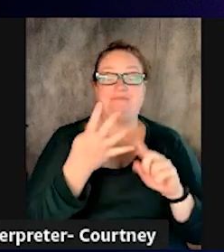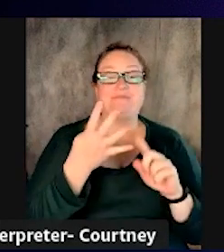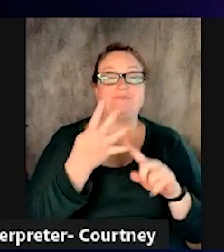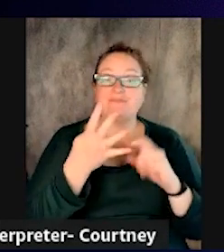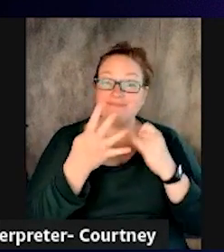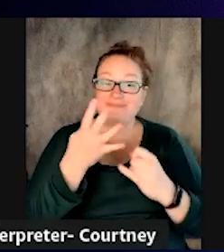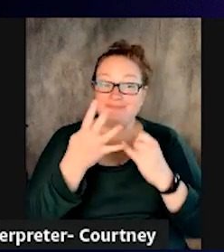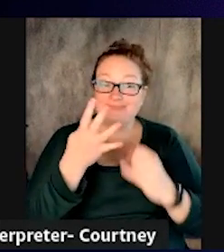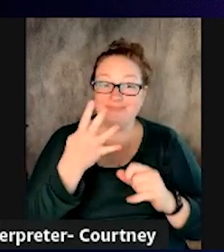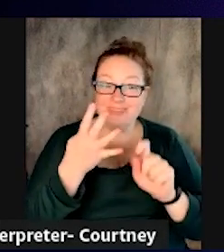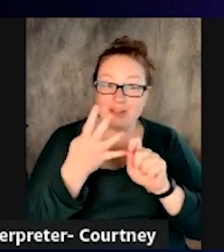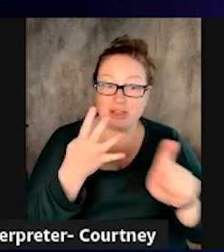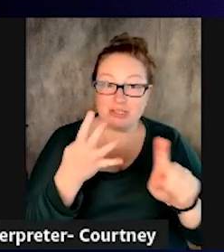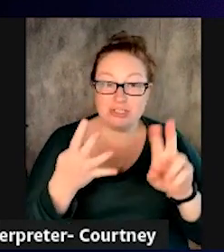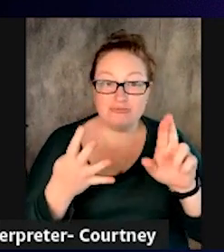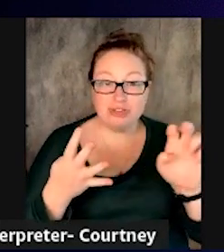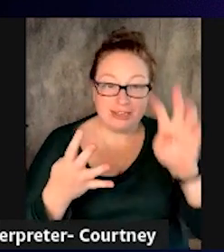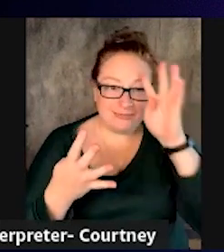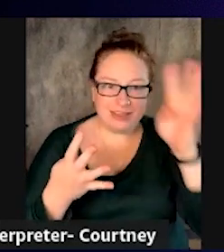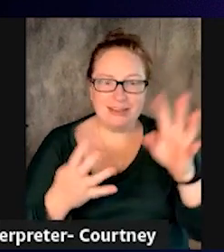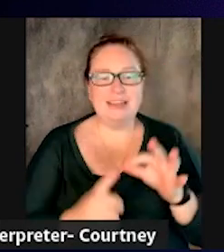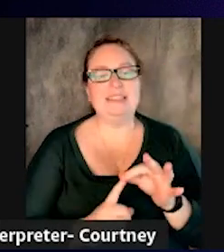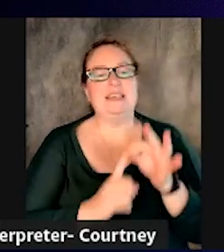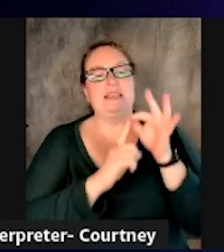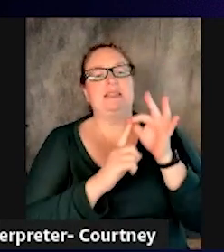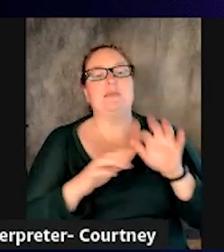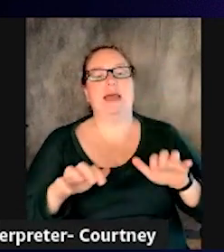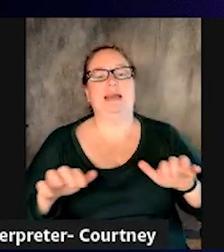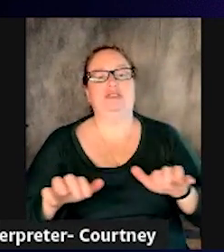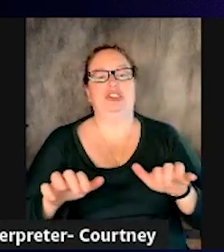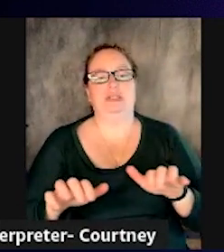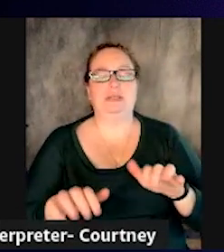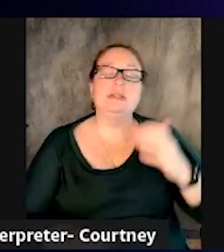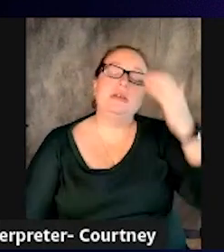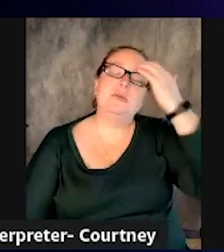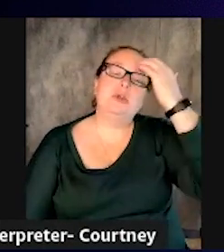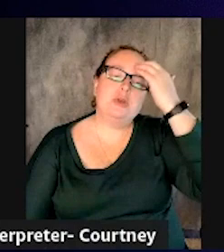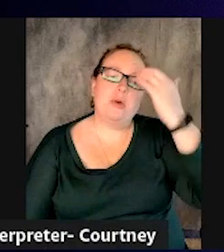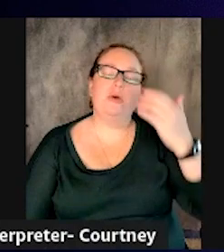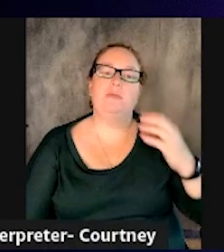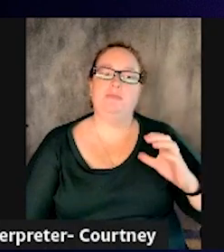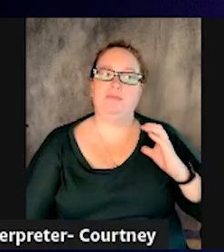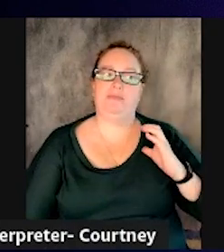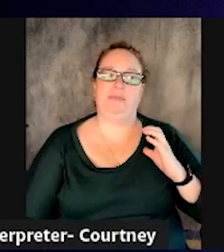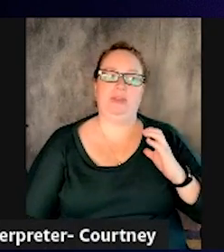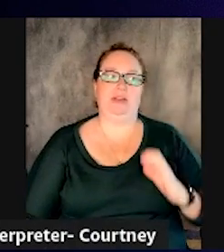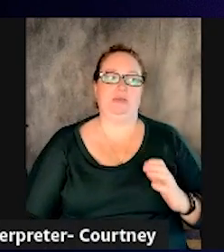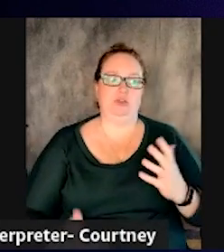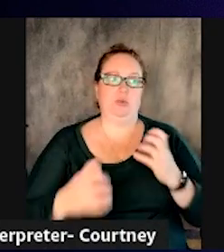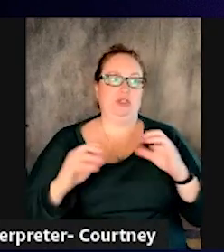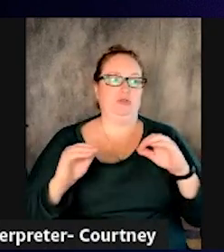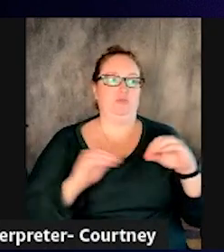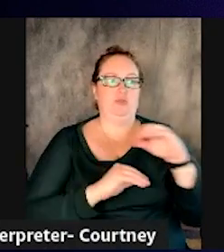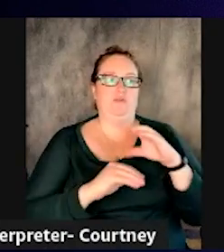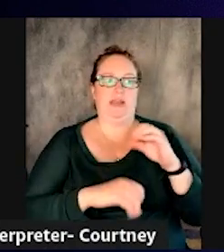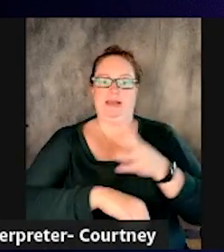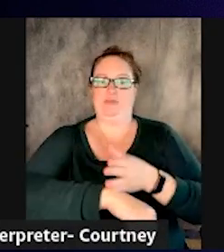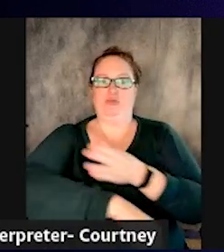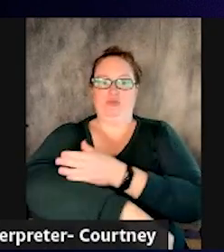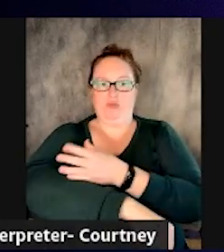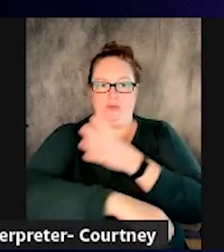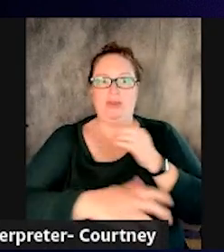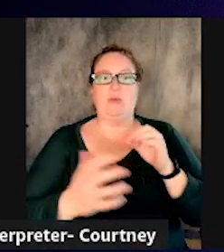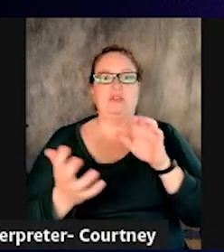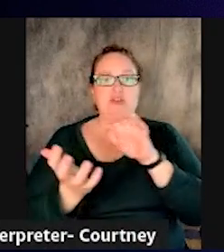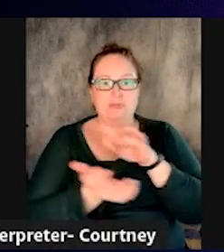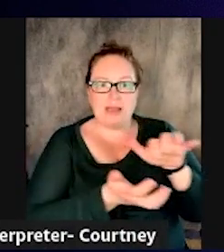re:Invent is custom actions. We know our customers want to move and improve. They want to migrate their